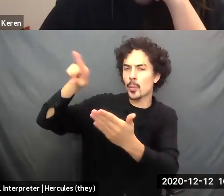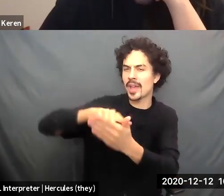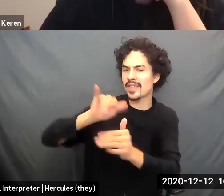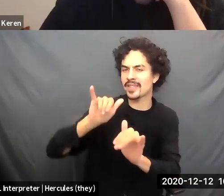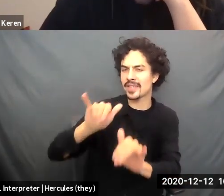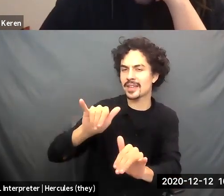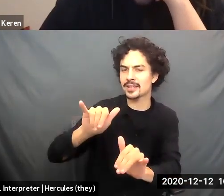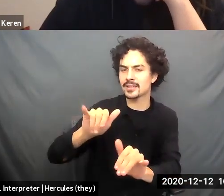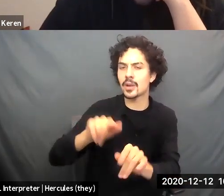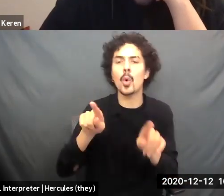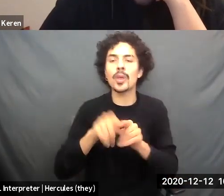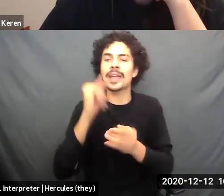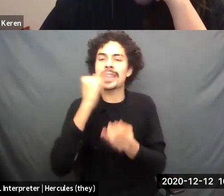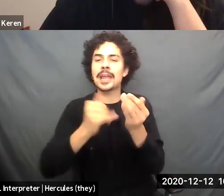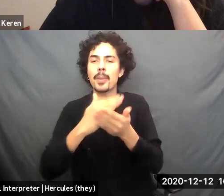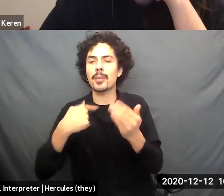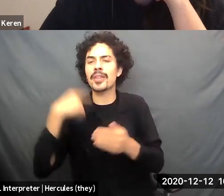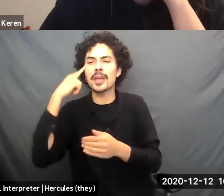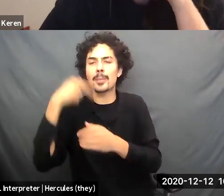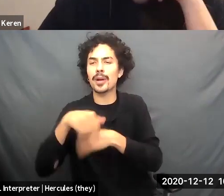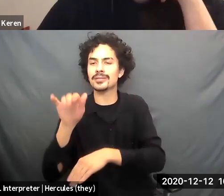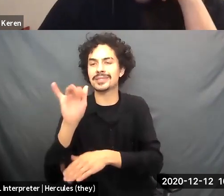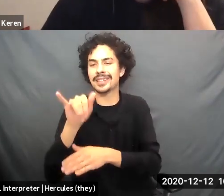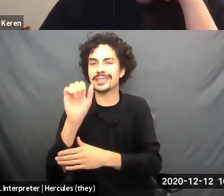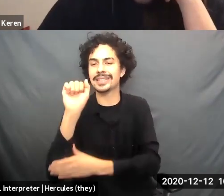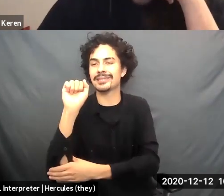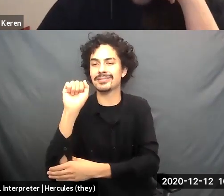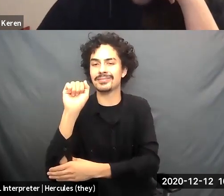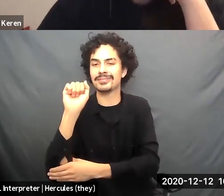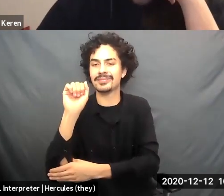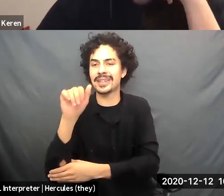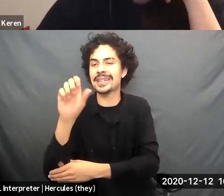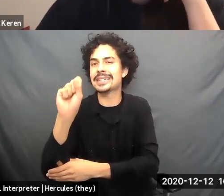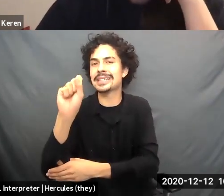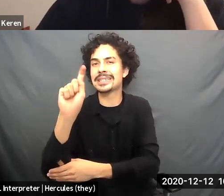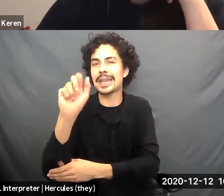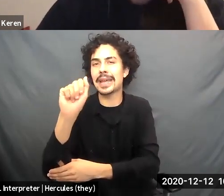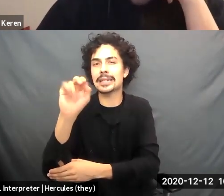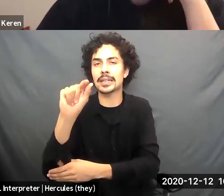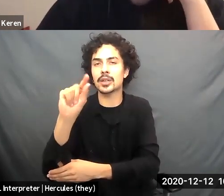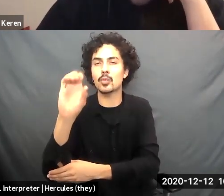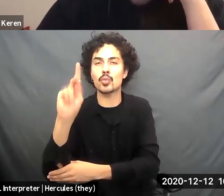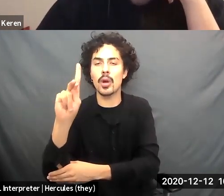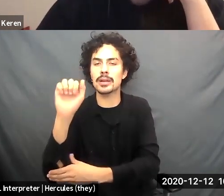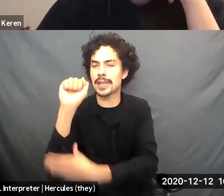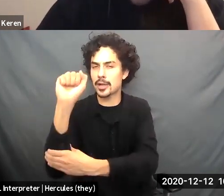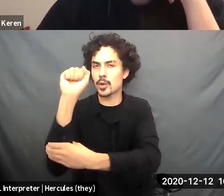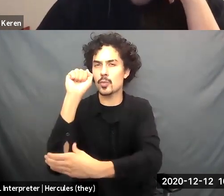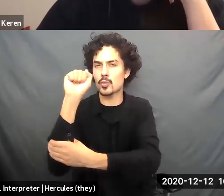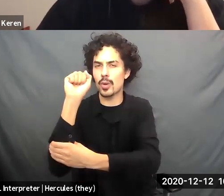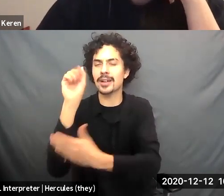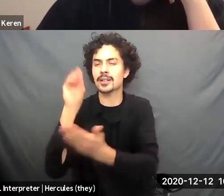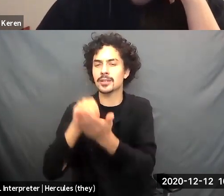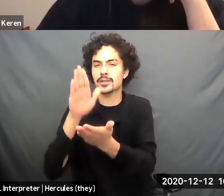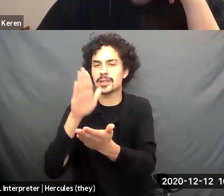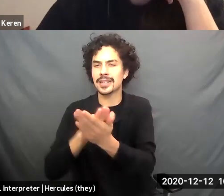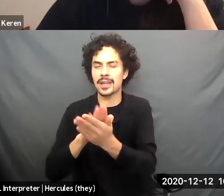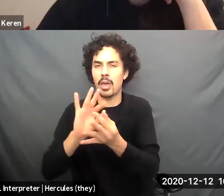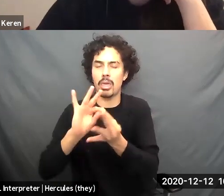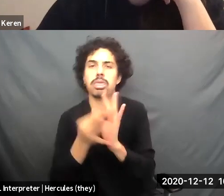Yeah, that is such a great history, a great question that applies to so many, um, situations. And I think,